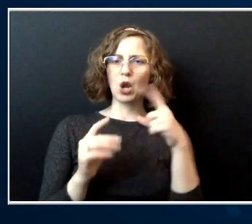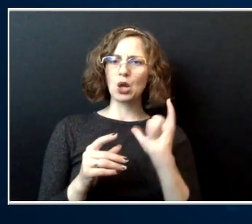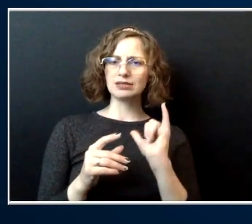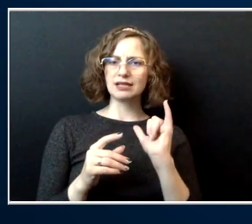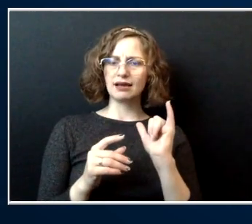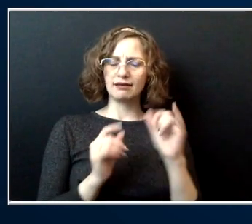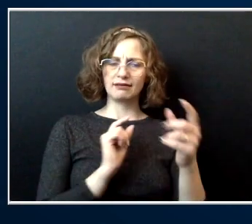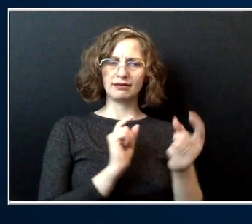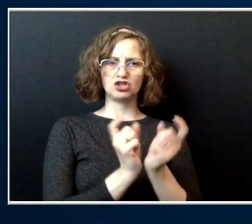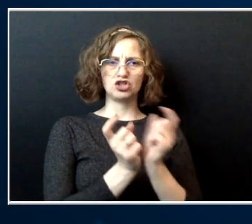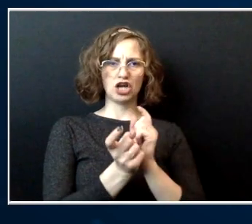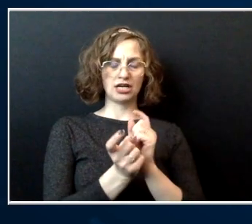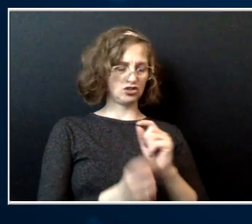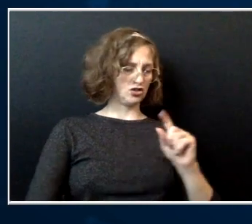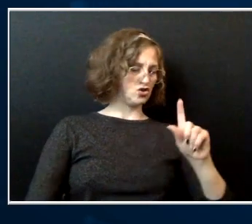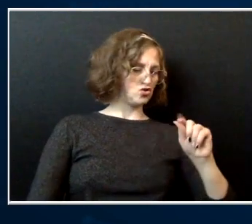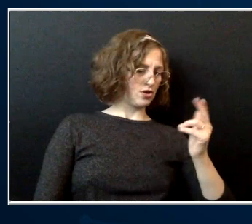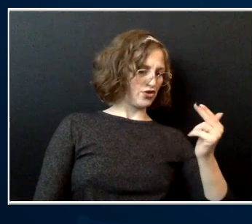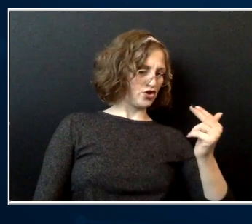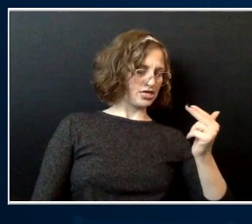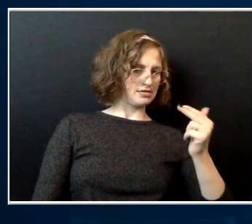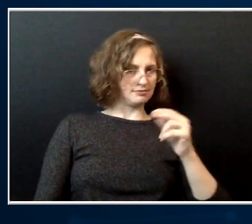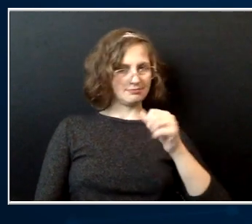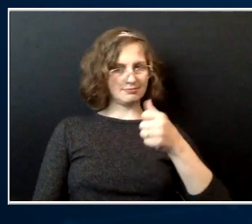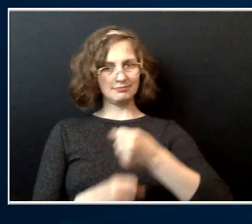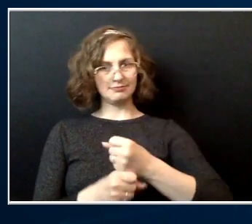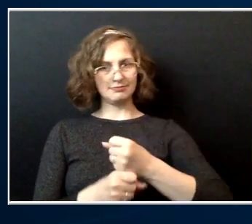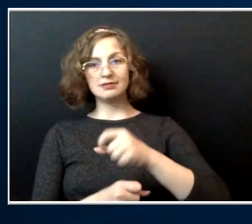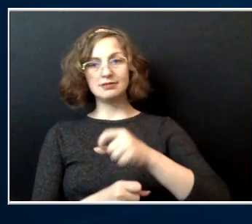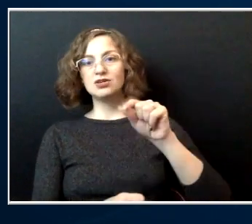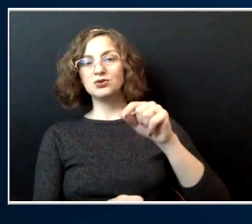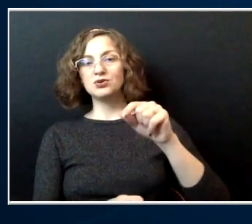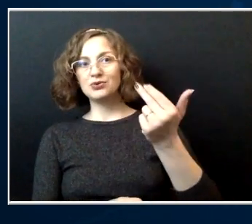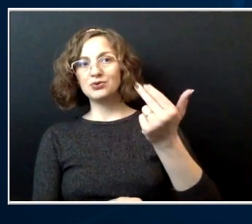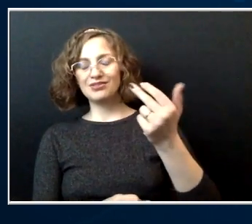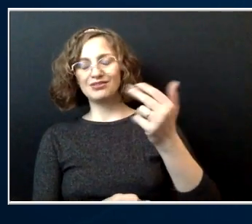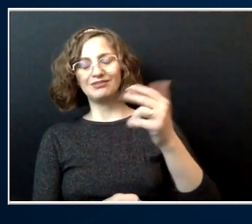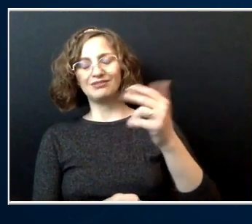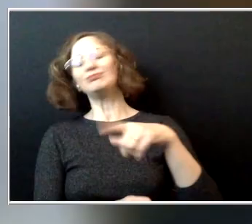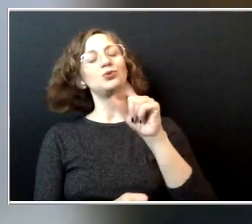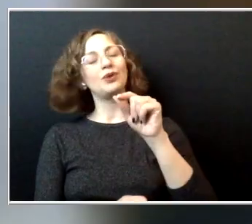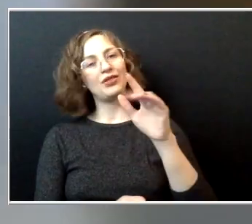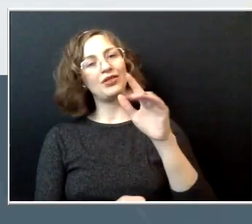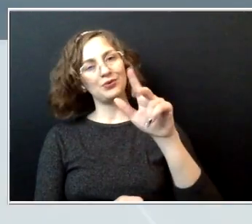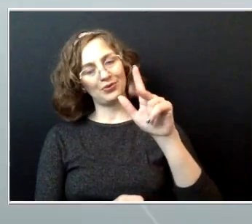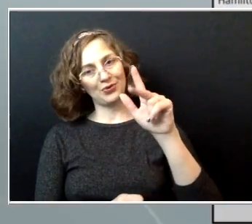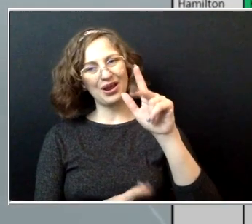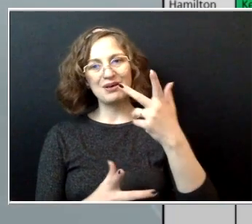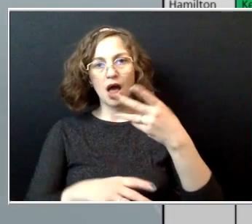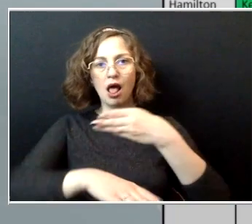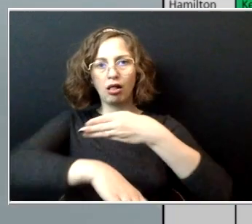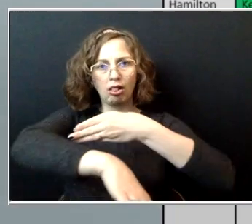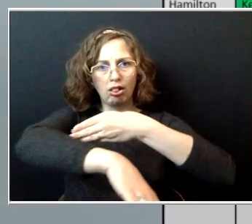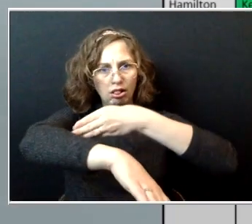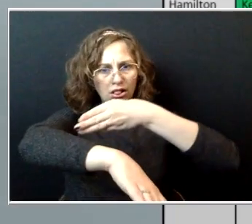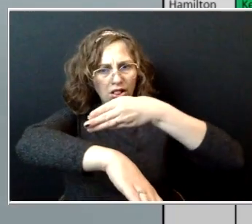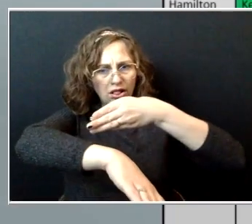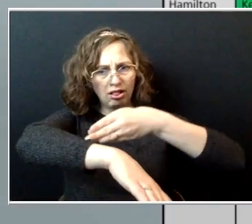2013 to 2023, but in the wrong direction. Exactly. Talk to us about that. Wrong direction. And